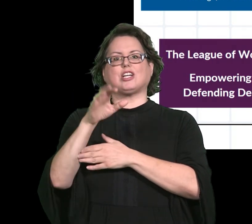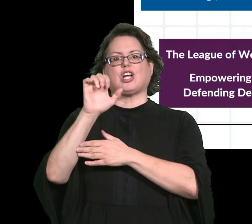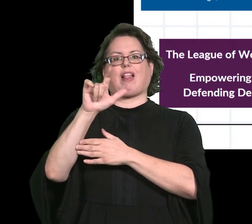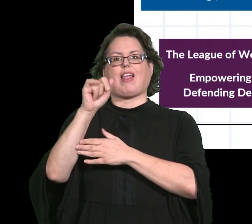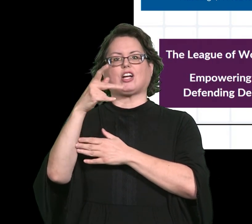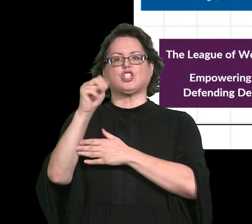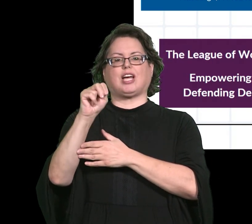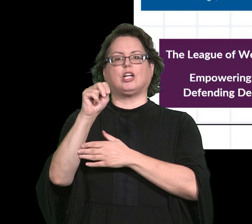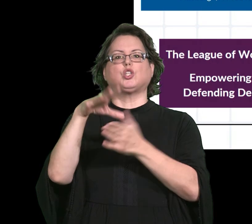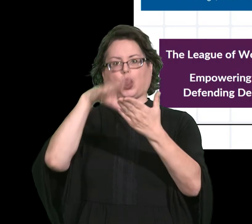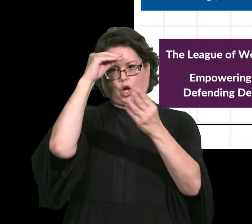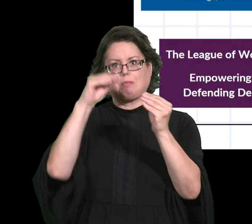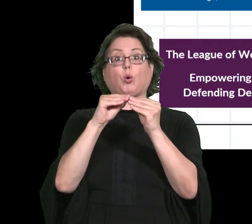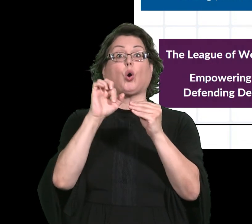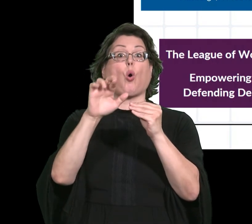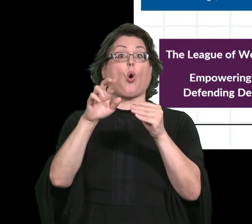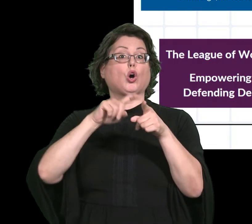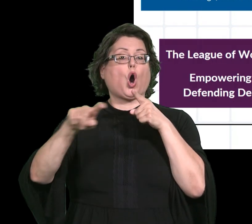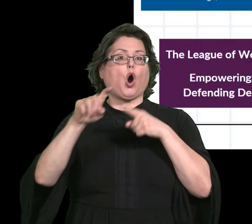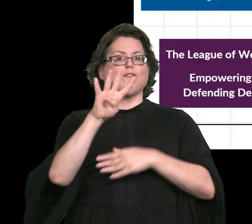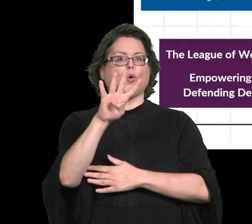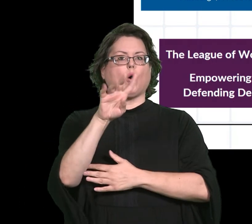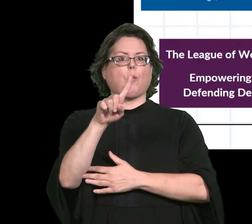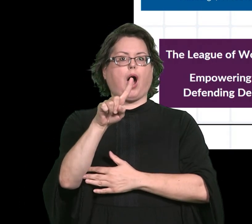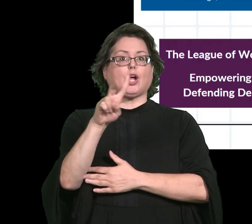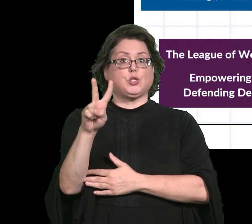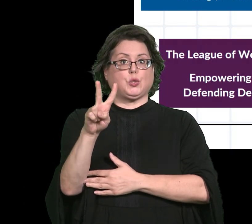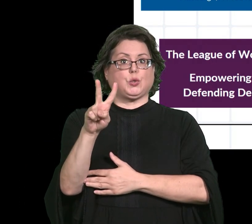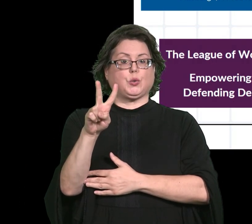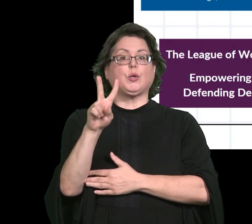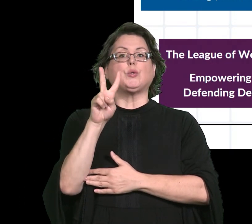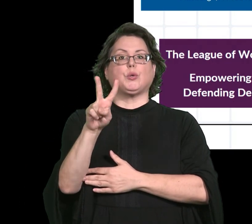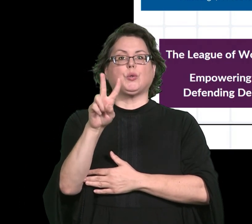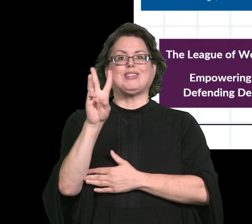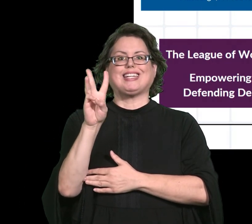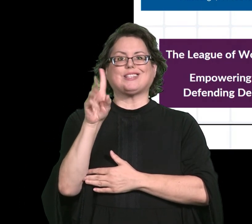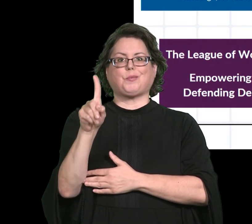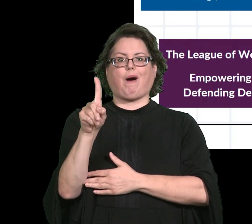alleghenycounty.us/elections to learn more, or contact us at